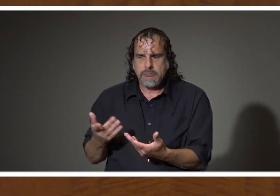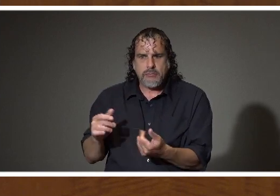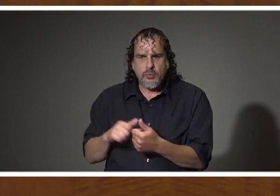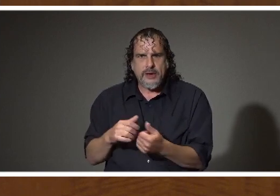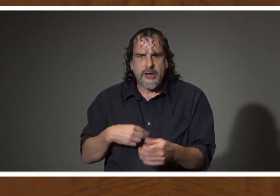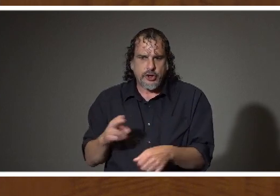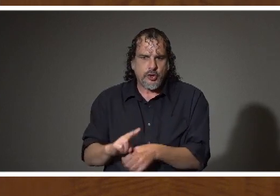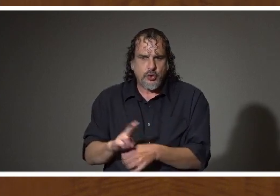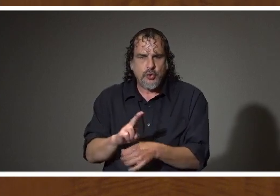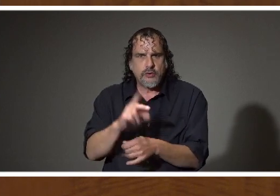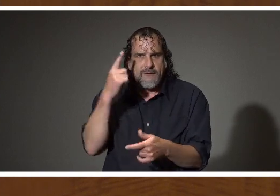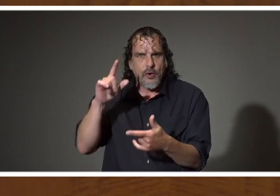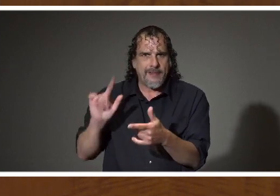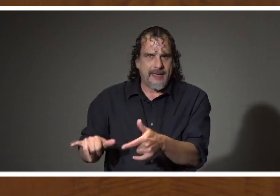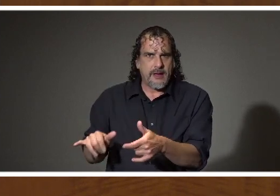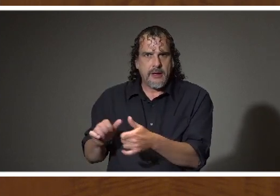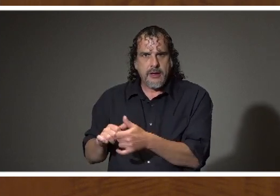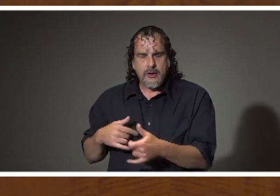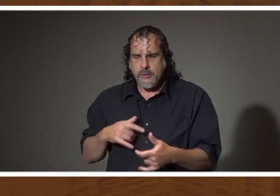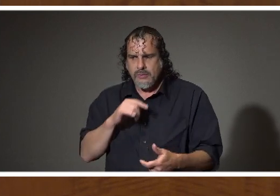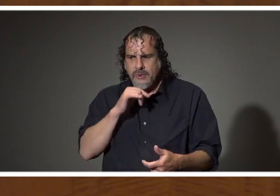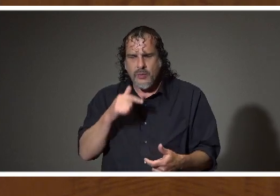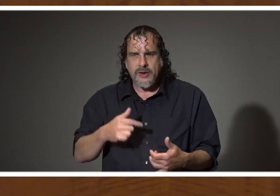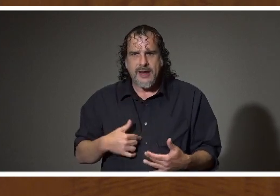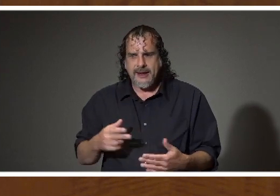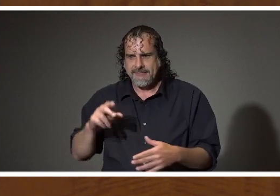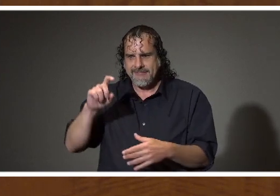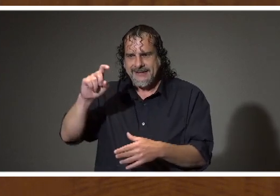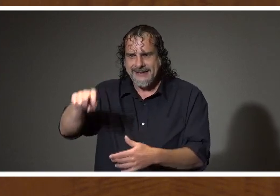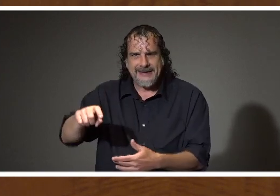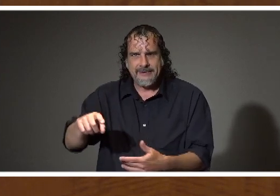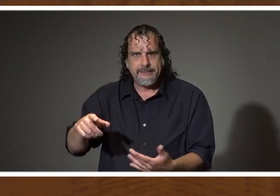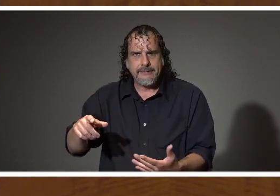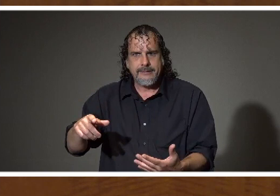CARES Act, because these are things that we would not have been